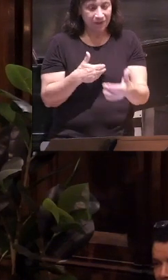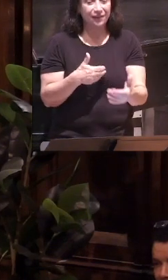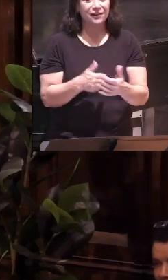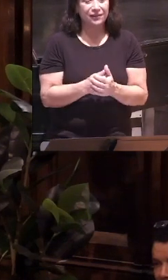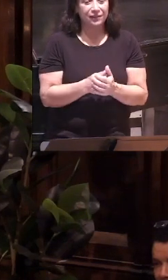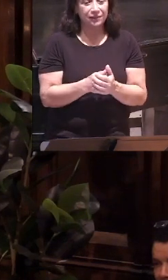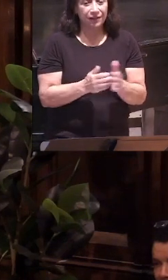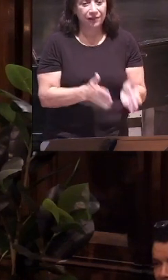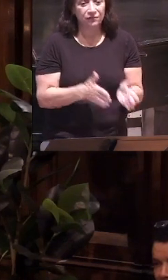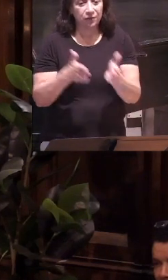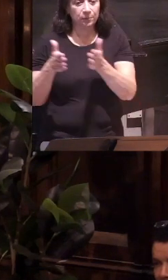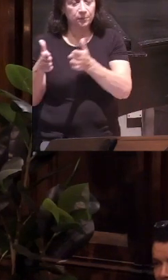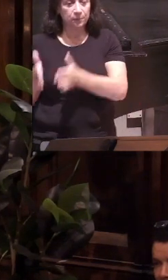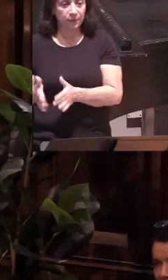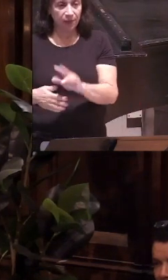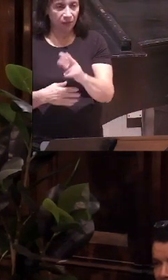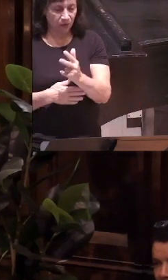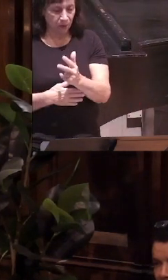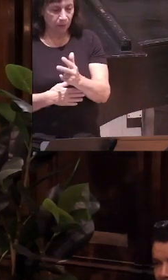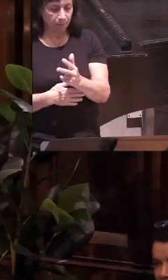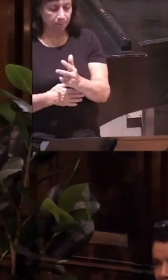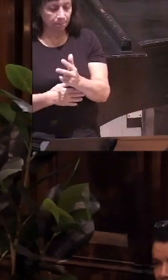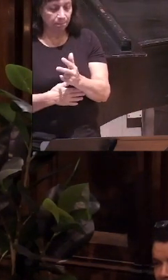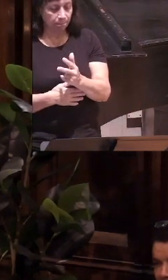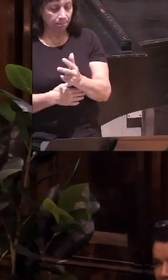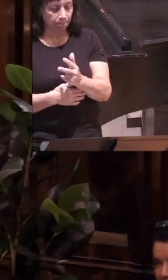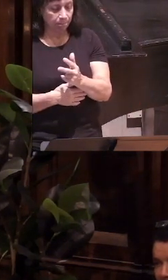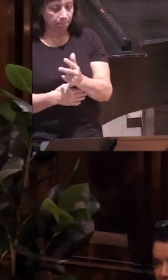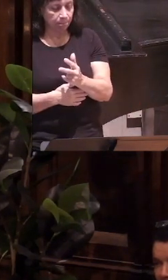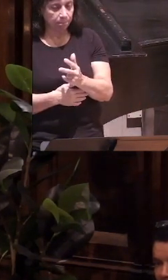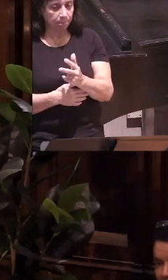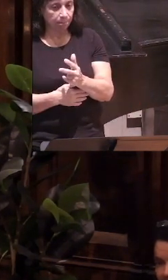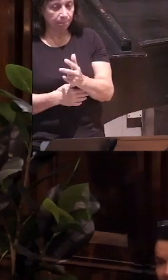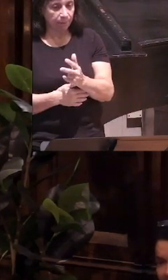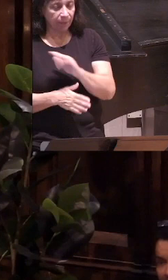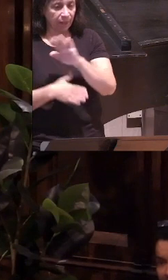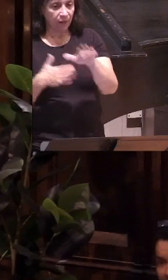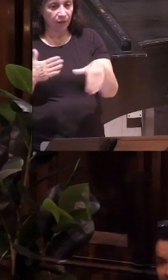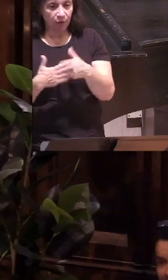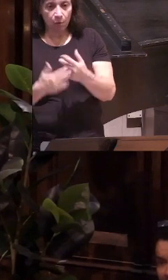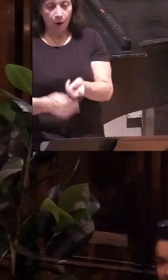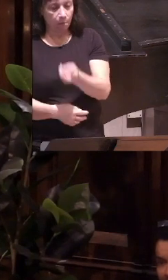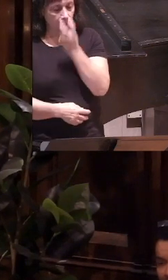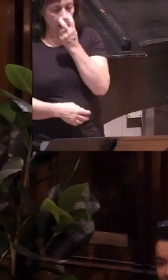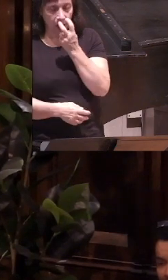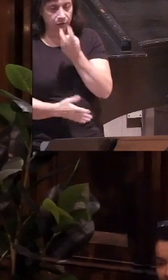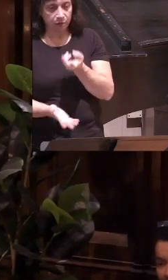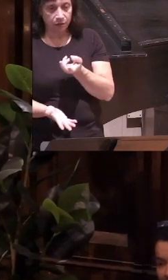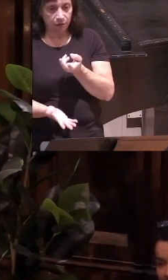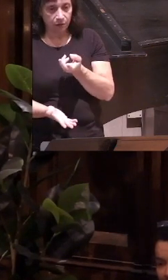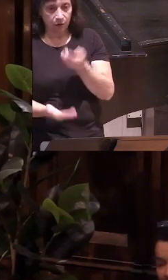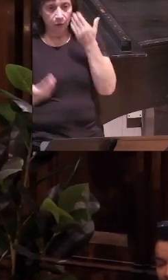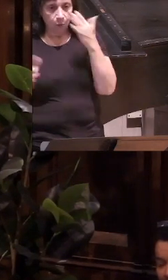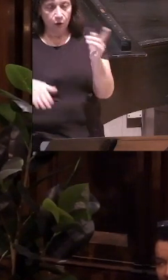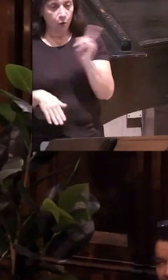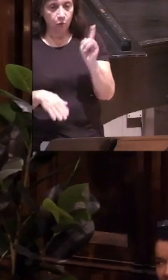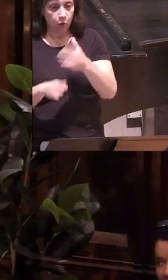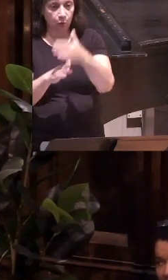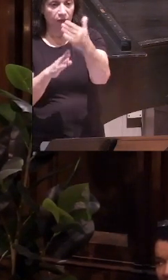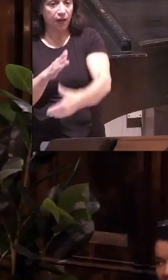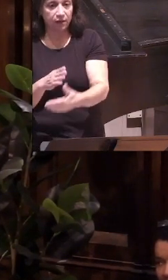being in the race of life, the third thing is we're all blind to where the finish line